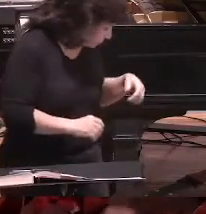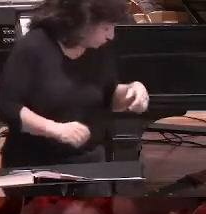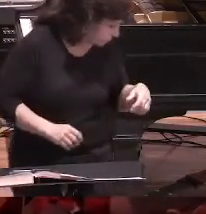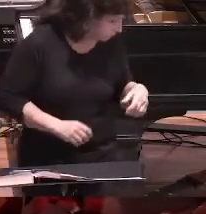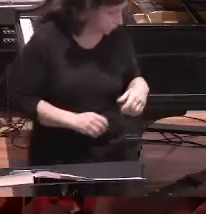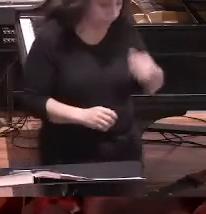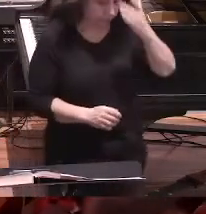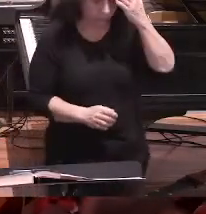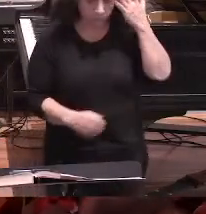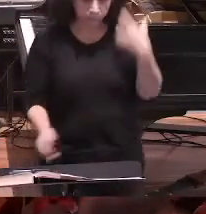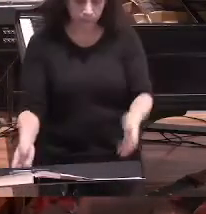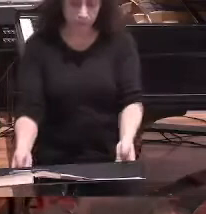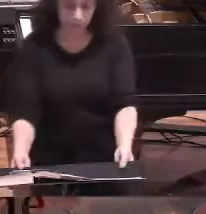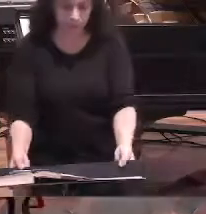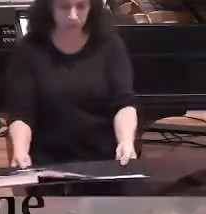now.